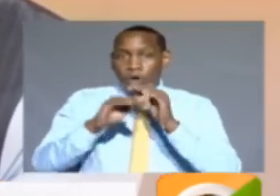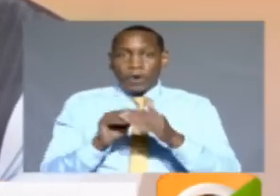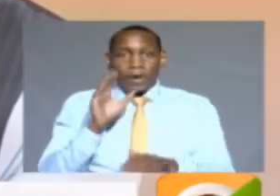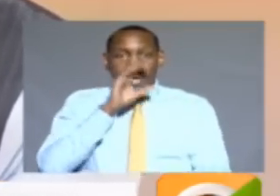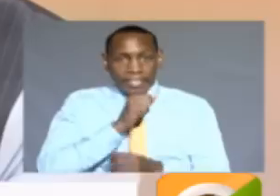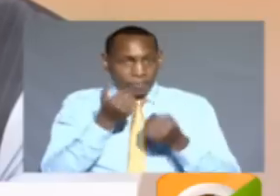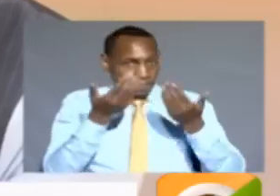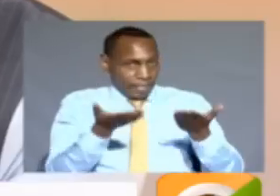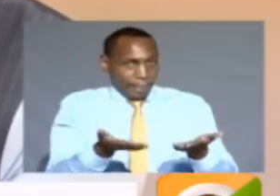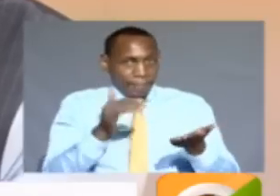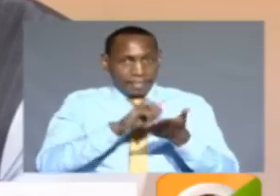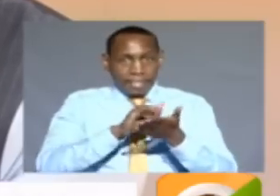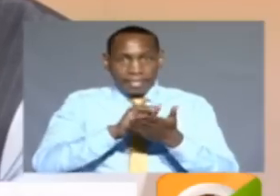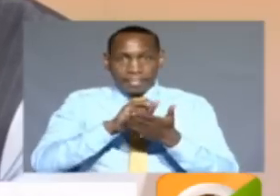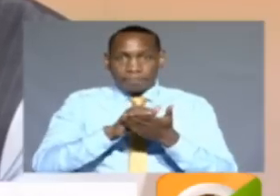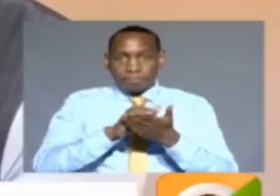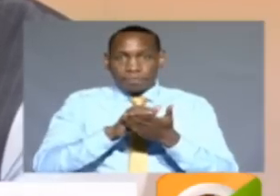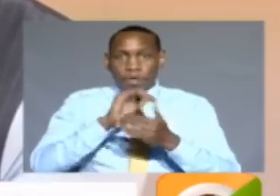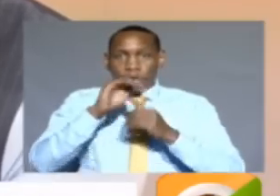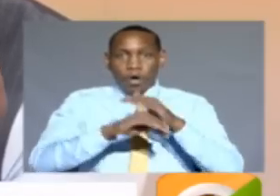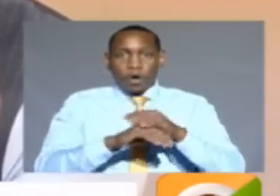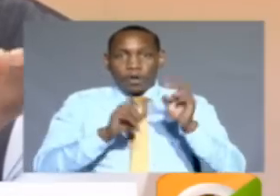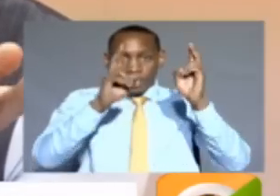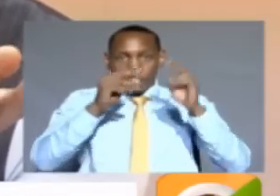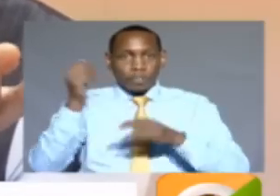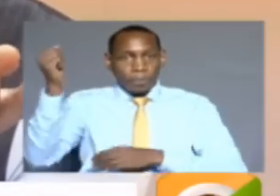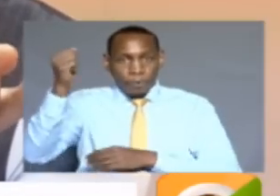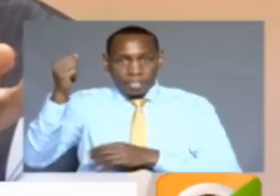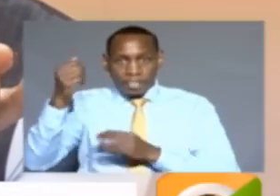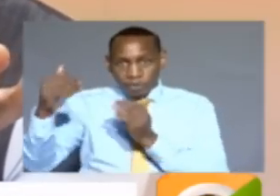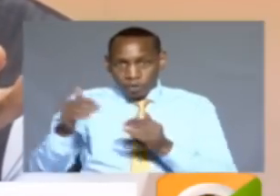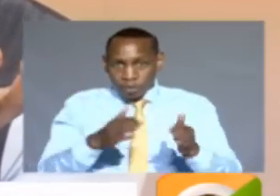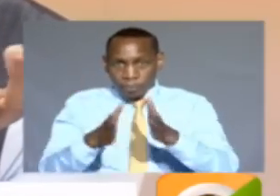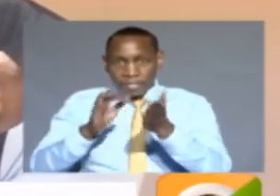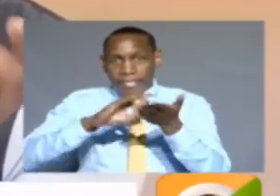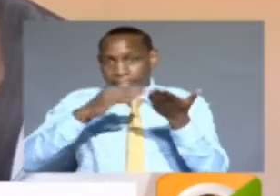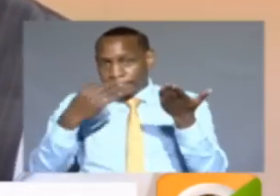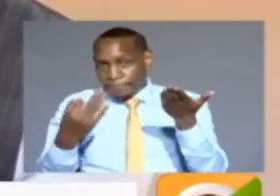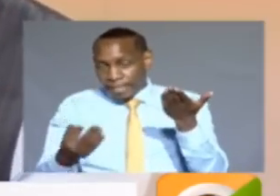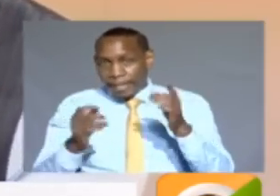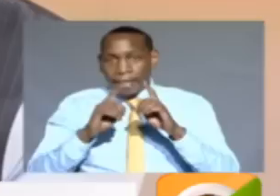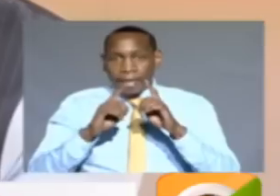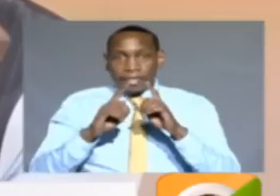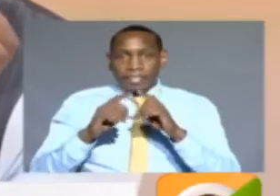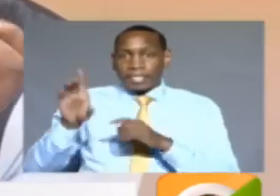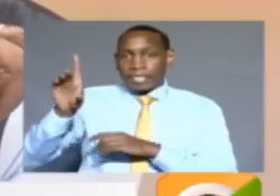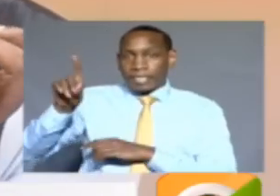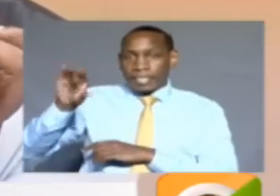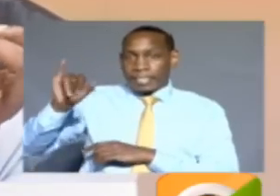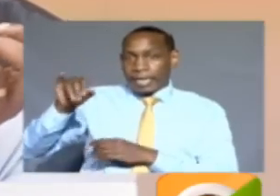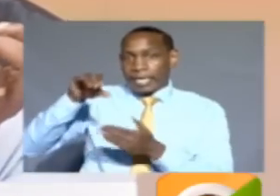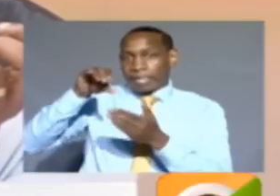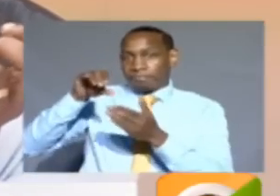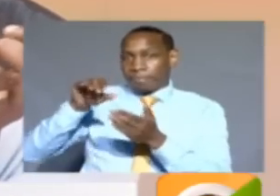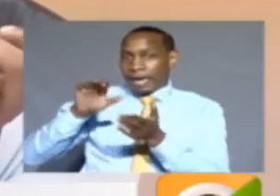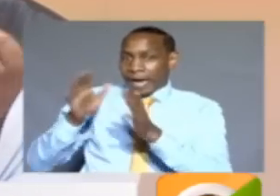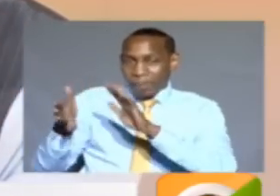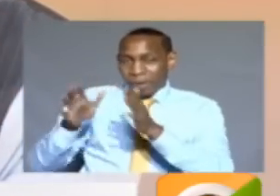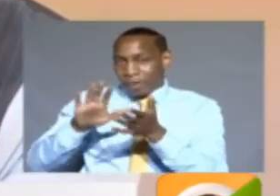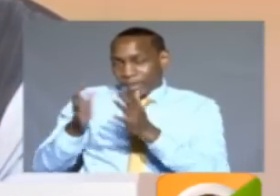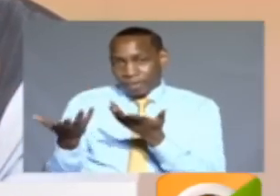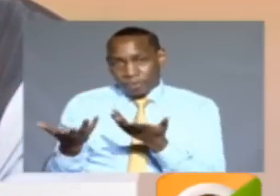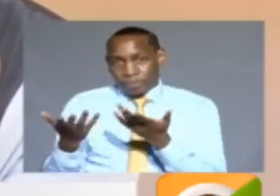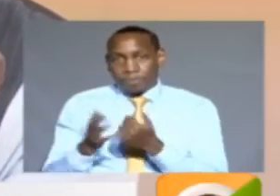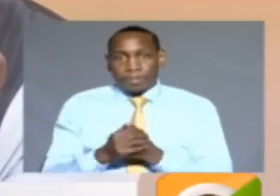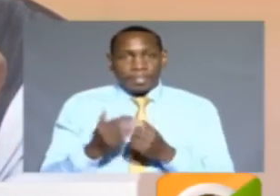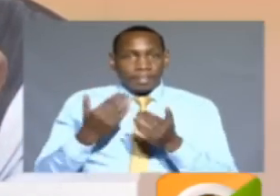here, all this will just be mere political tactics that went wrong. How will they look? How will the DCI look? Because you heard,